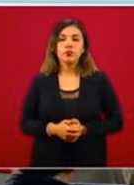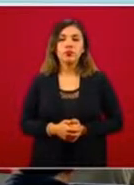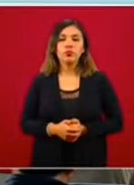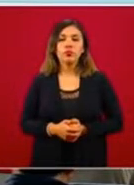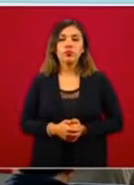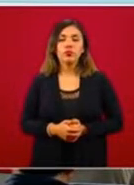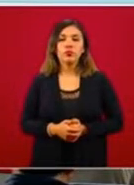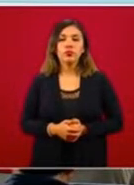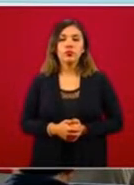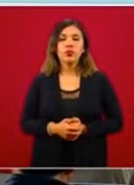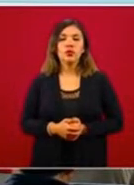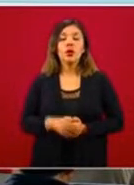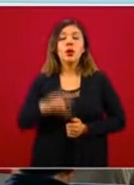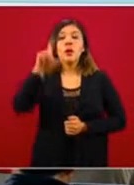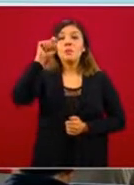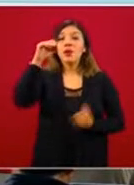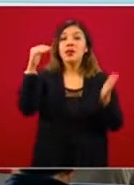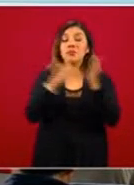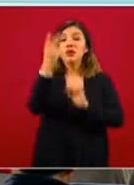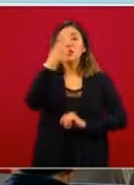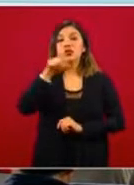Here is the evolution of these